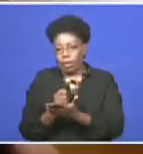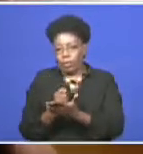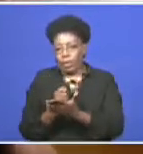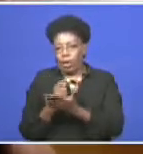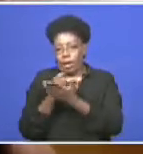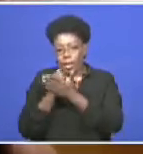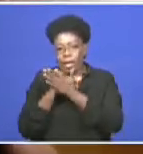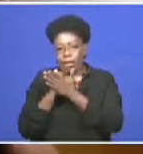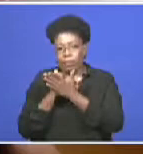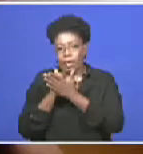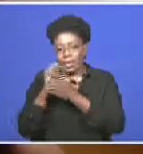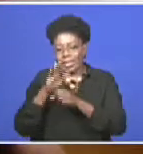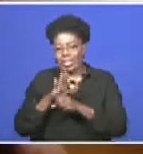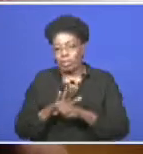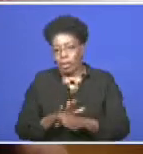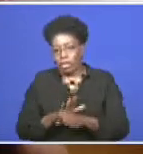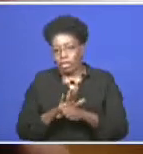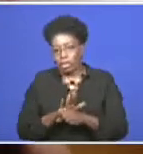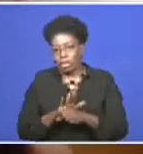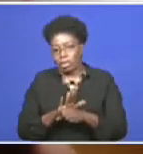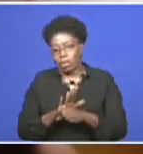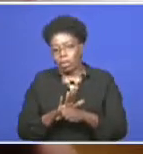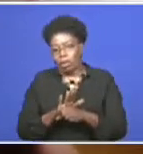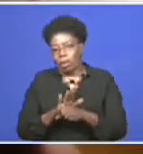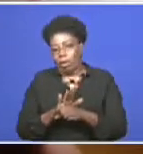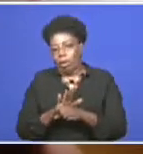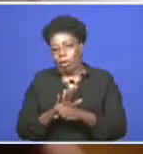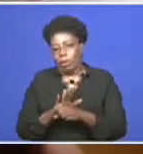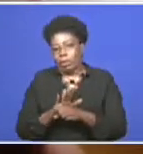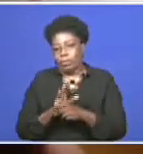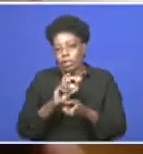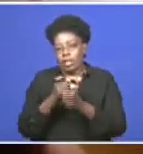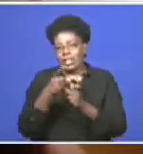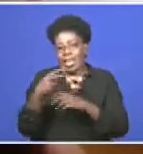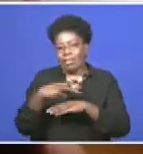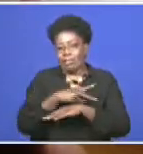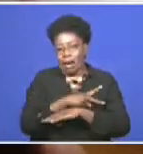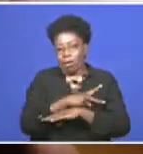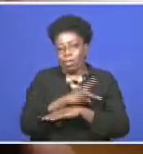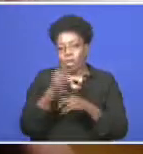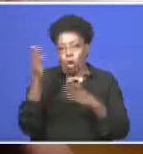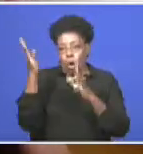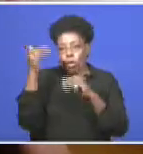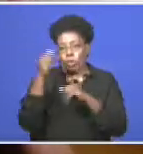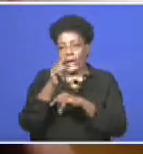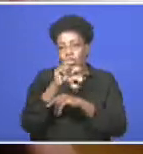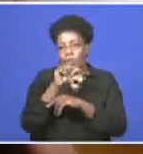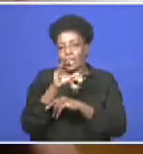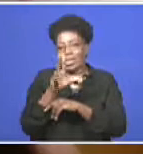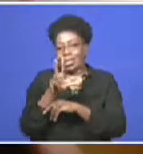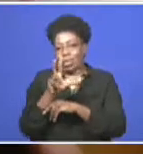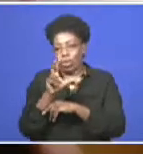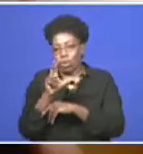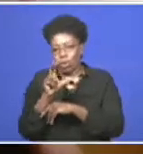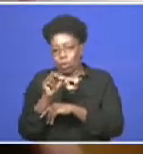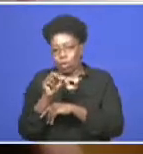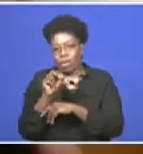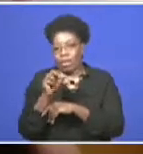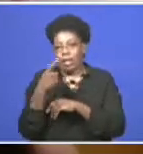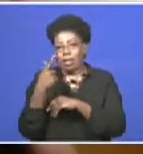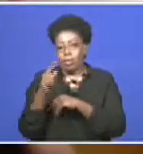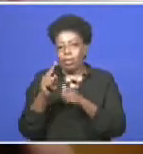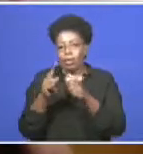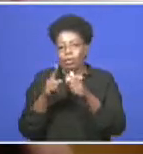that the therapy suppresses the virus, that by certainly 2030, we believe that the Bahamas, if not the first